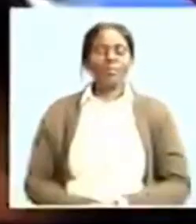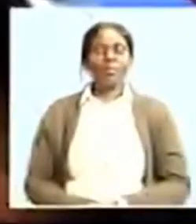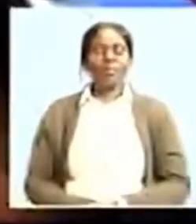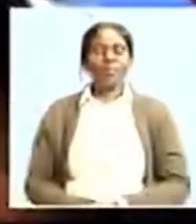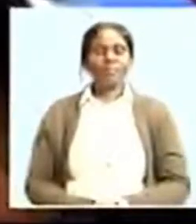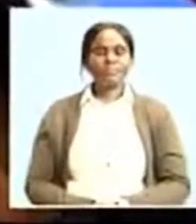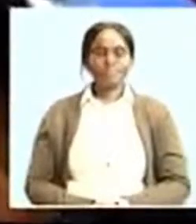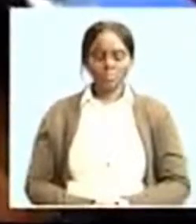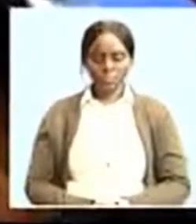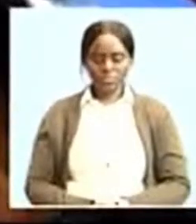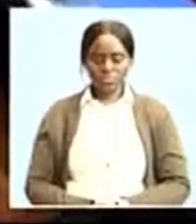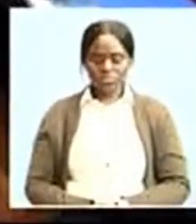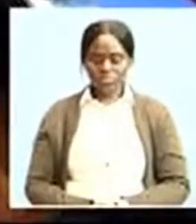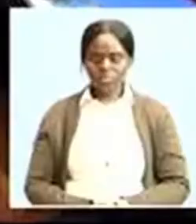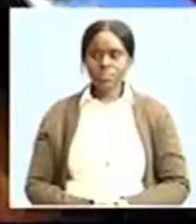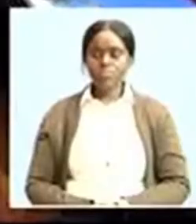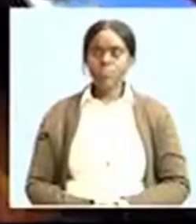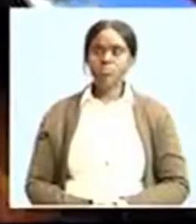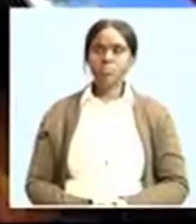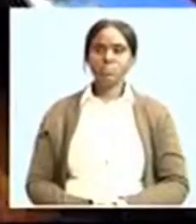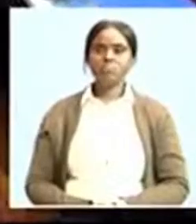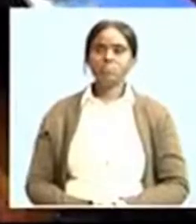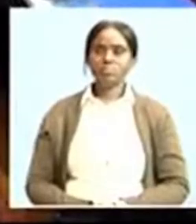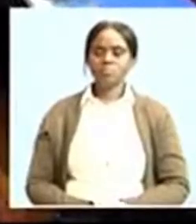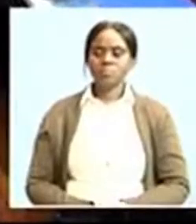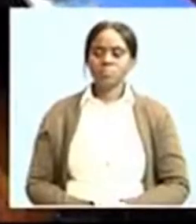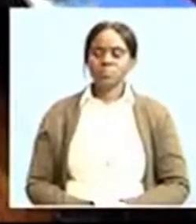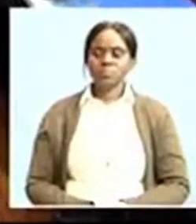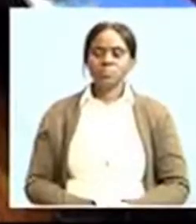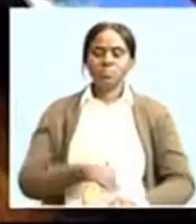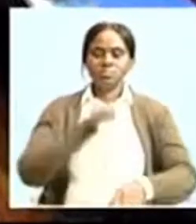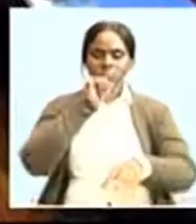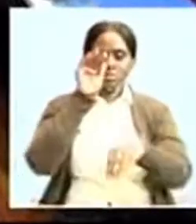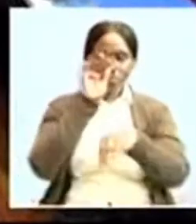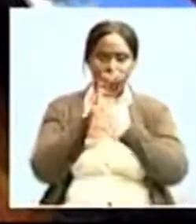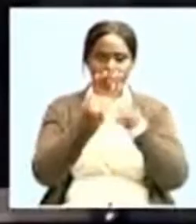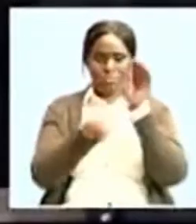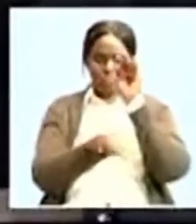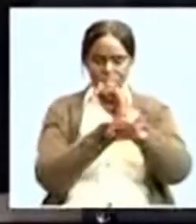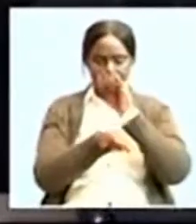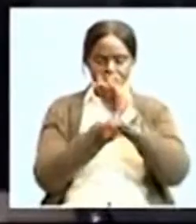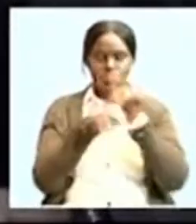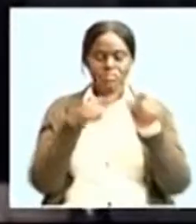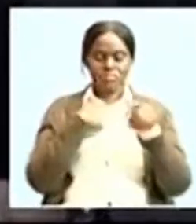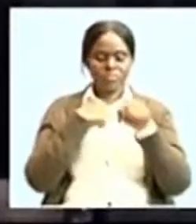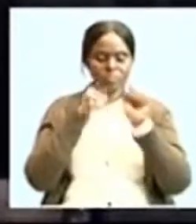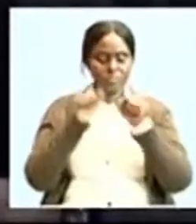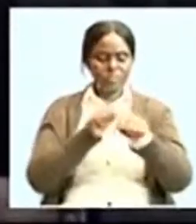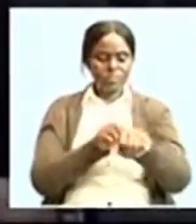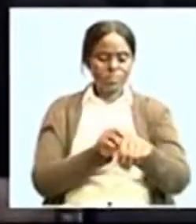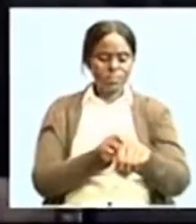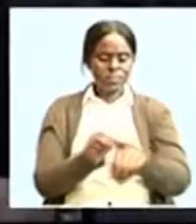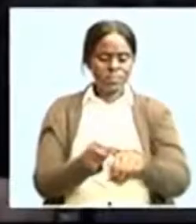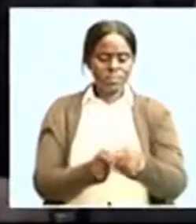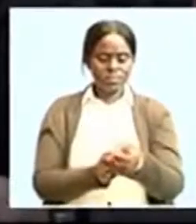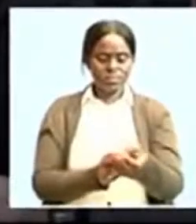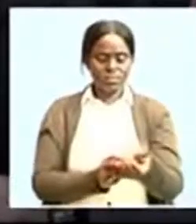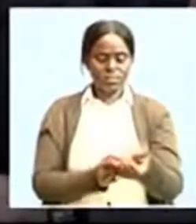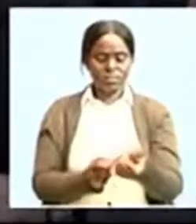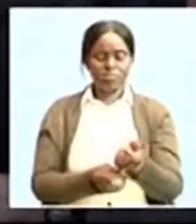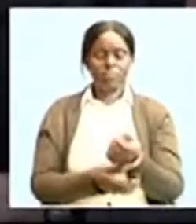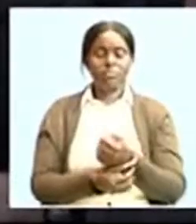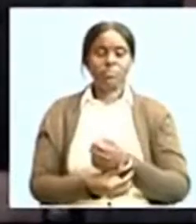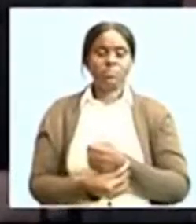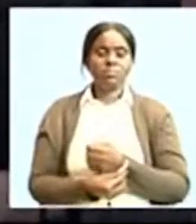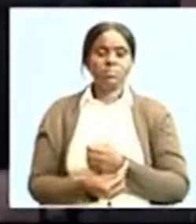Because what you have provided here, not a comment. I can read that. However, no, if it's a question, I'll